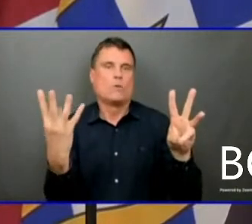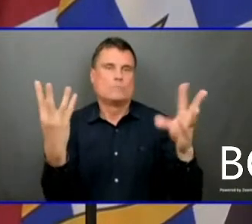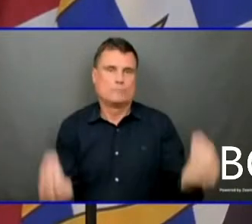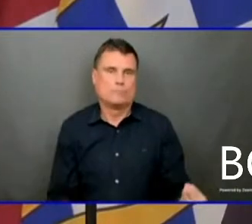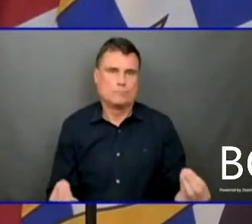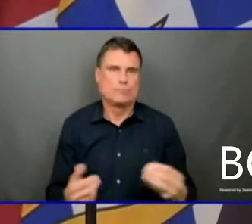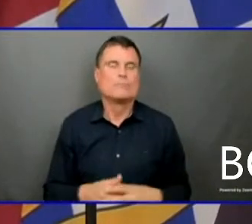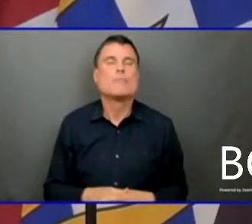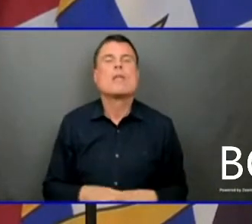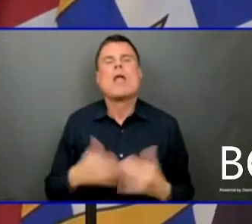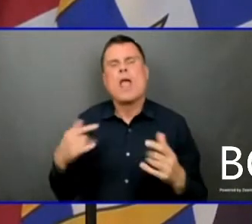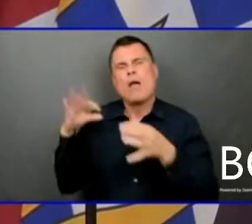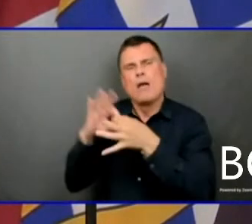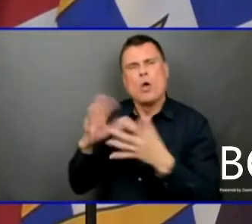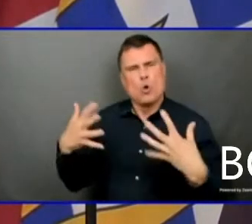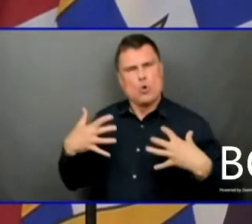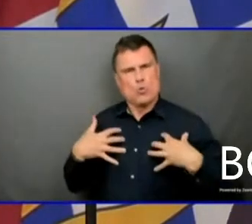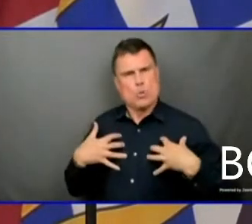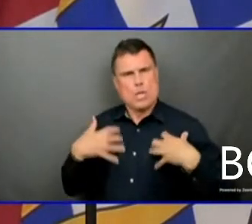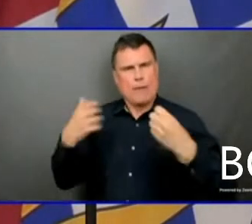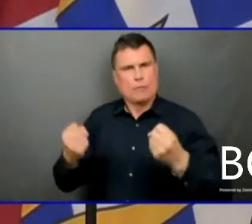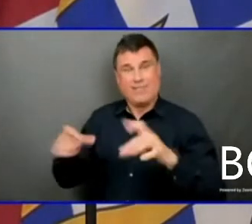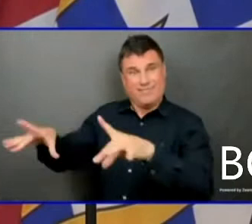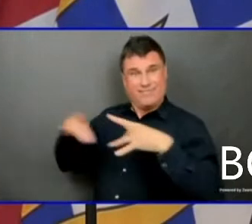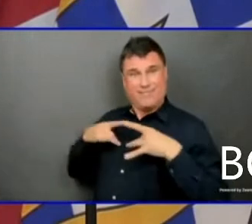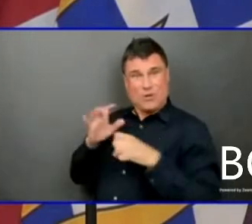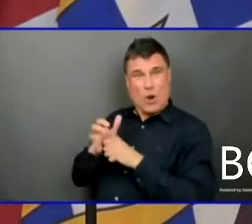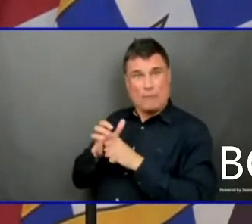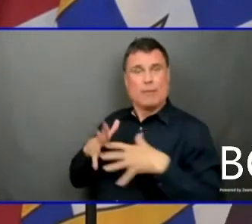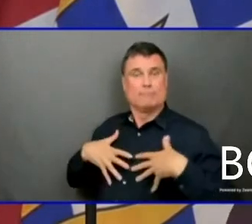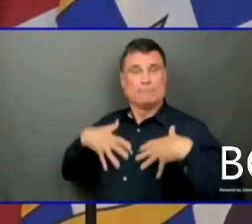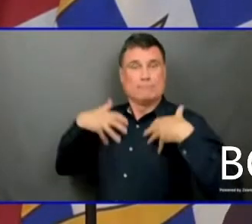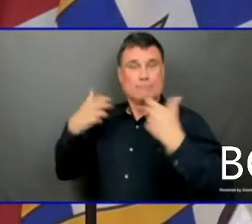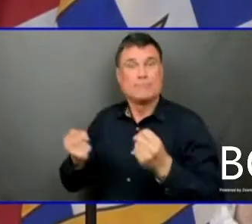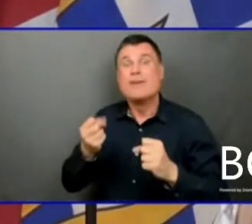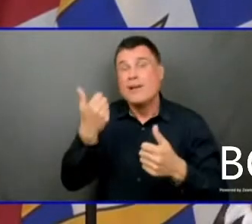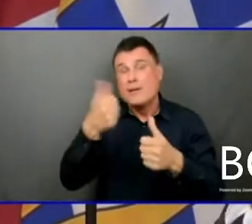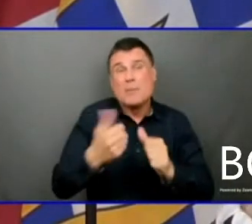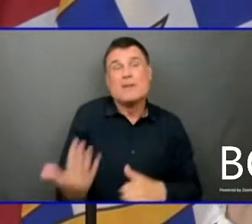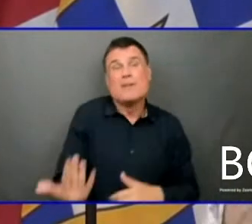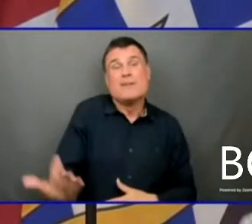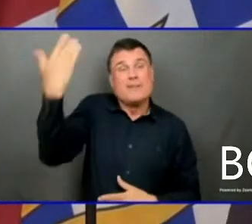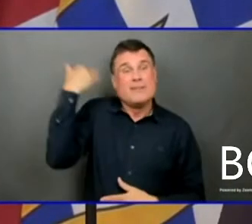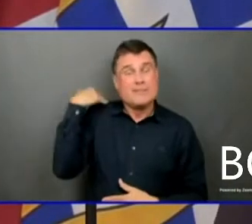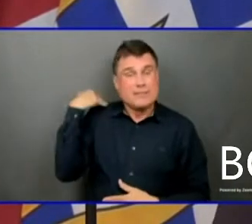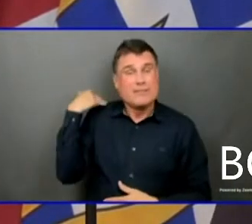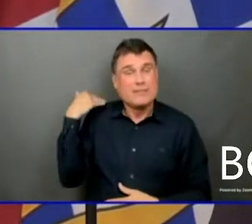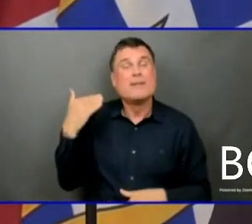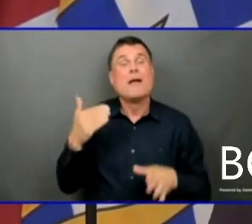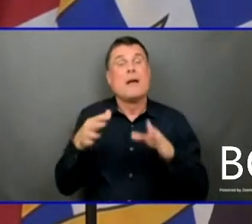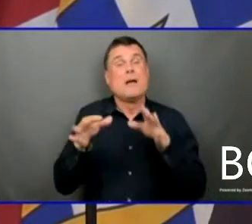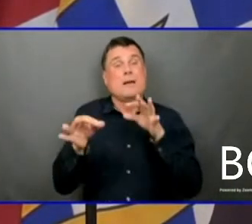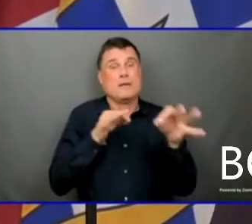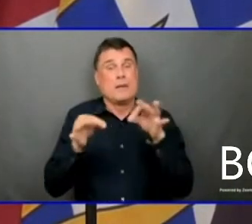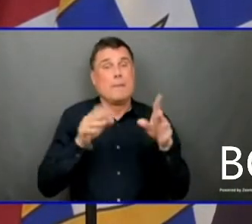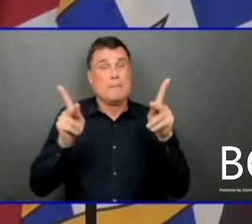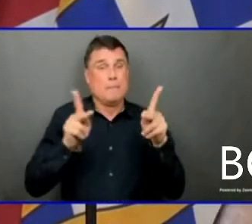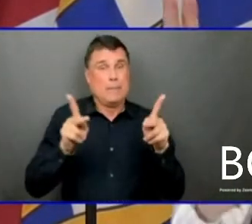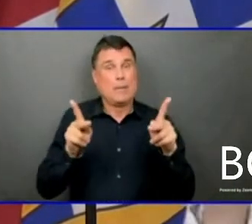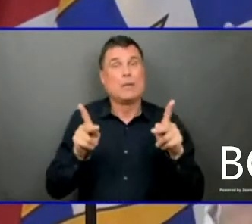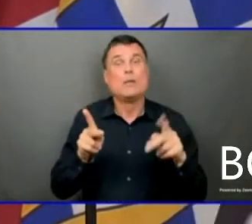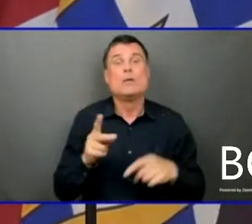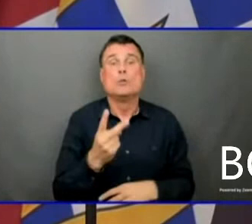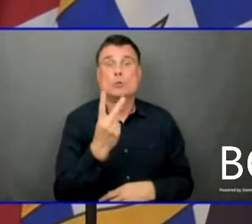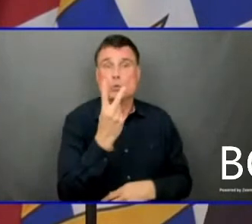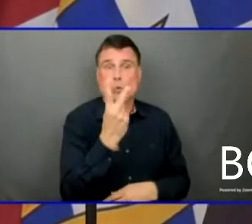used testing, but people needed to have 2 negative PCR tests to be